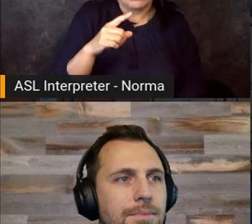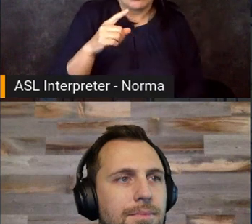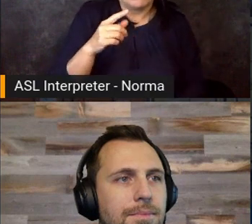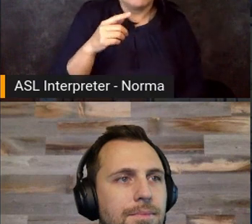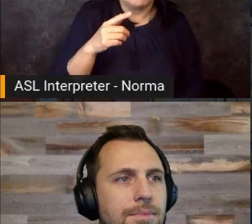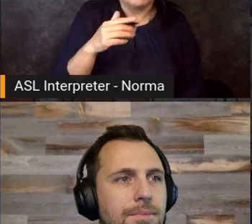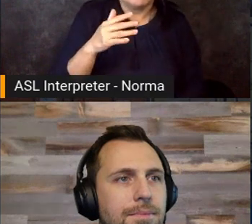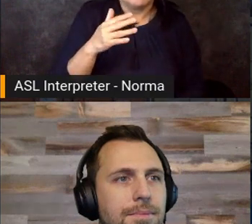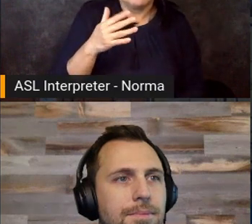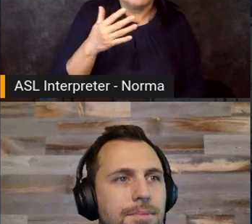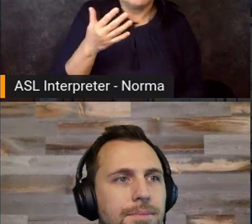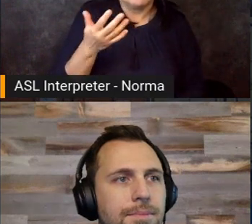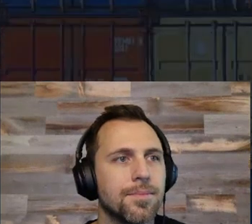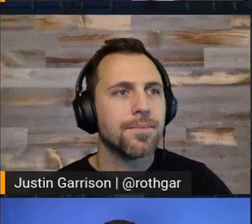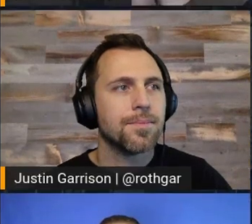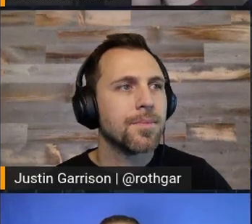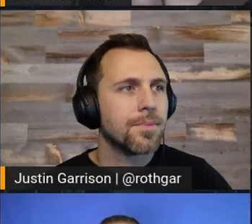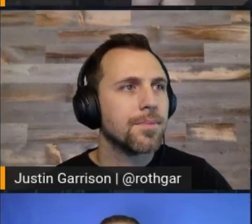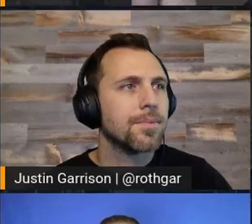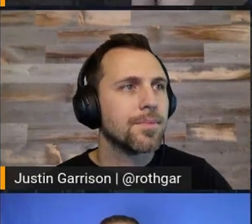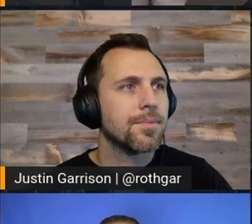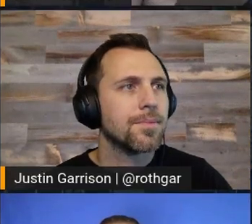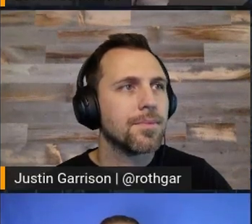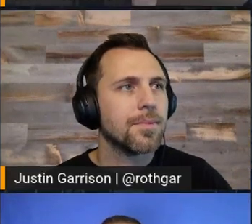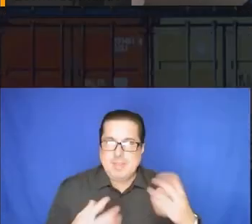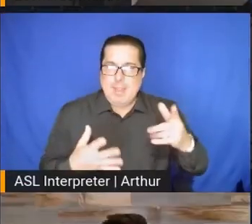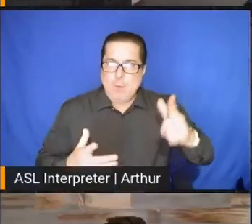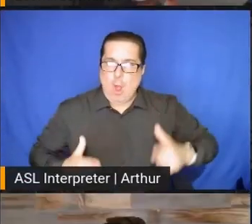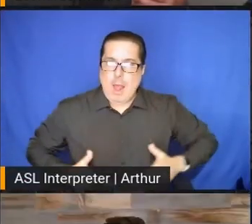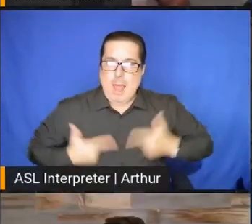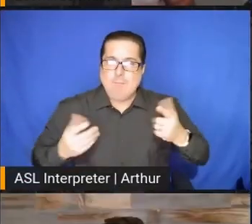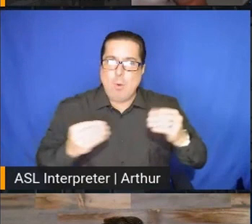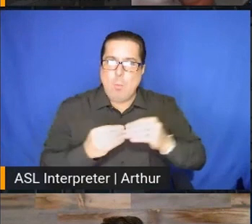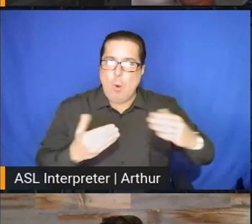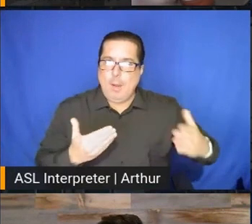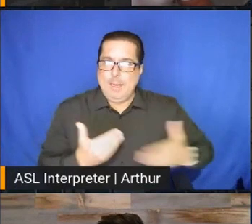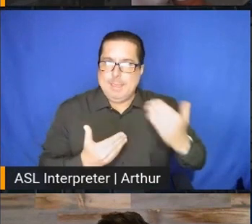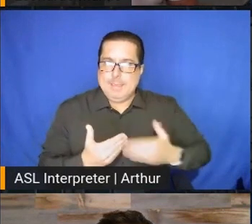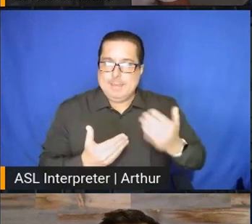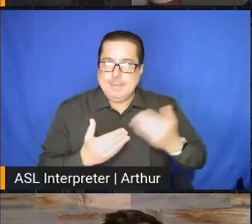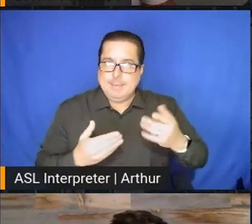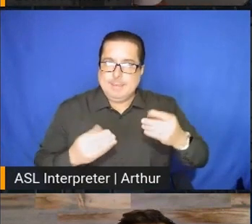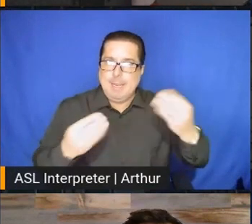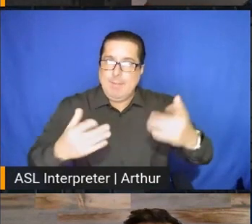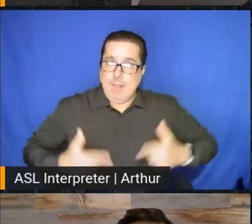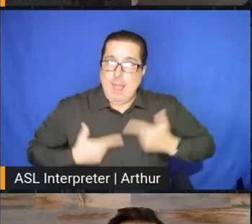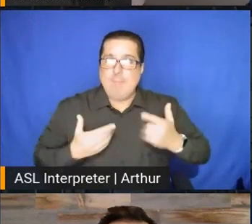make your life as simple as possible, right? And I think this boundary makes it very simple to